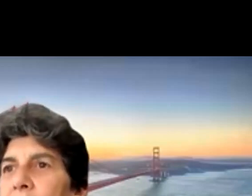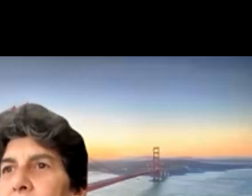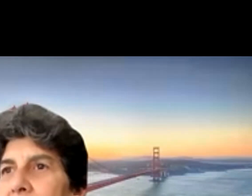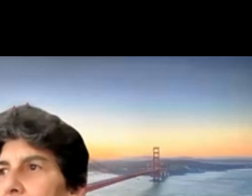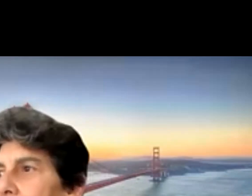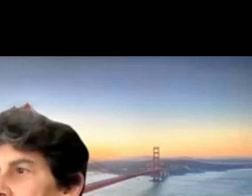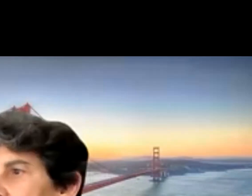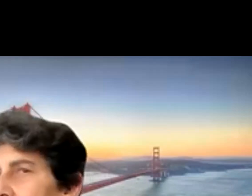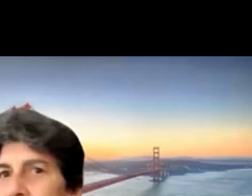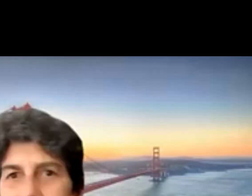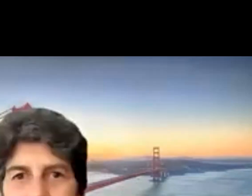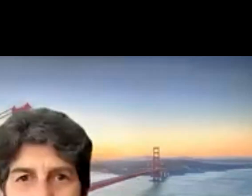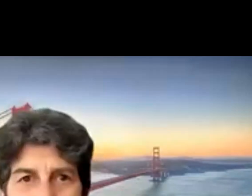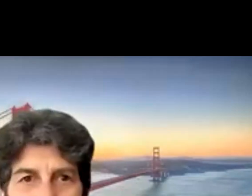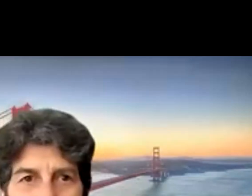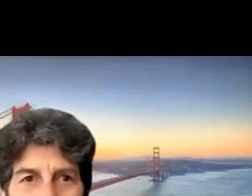ability to move my slides.